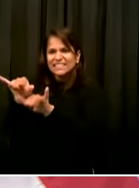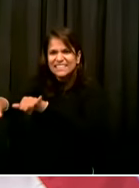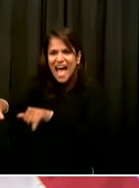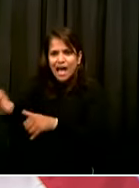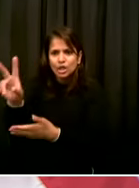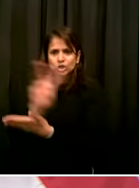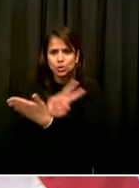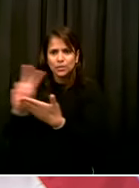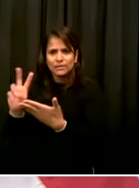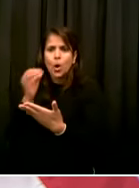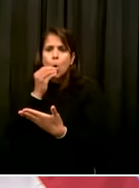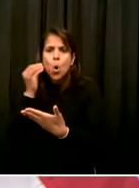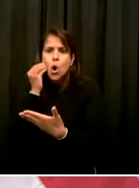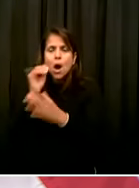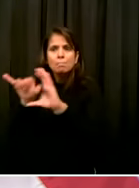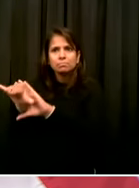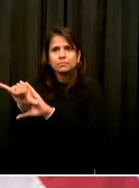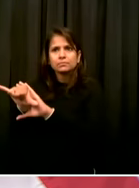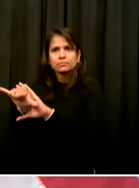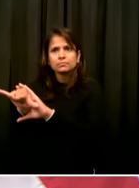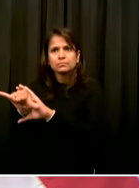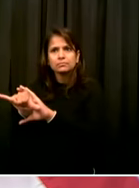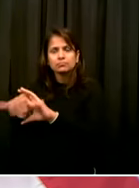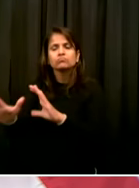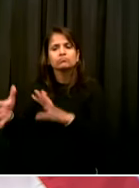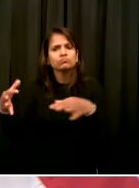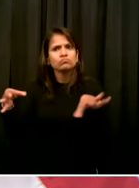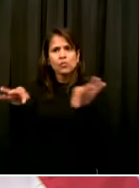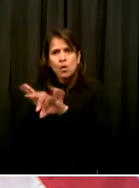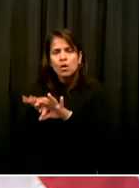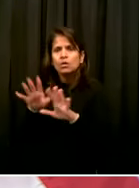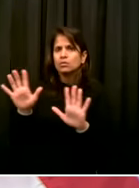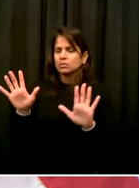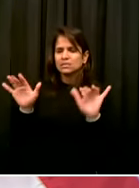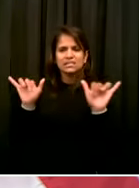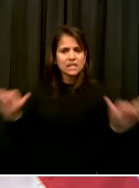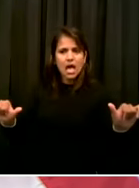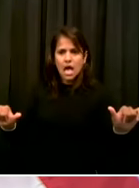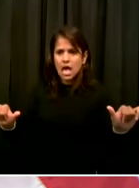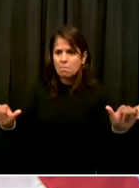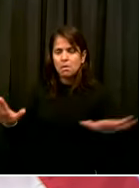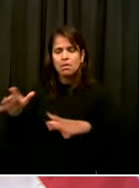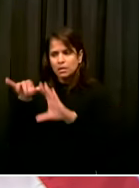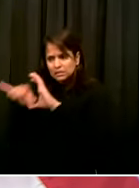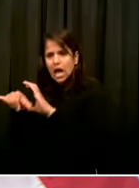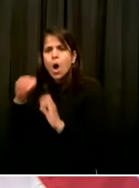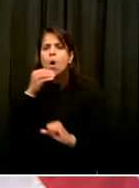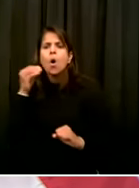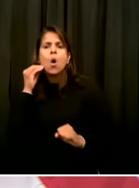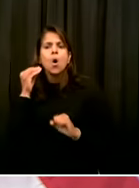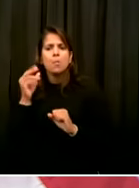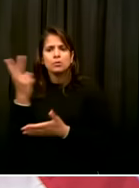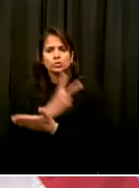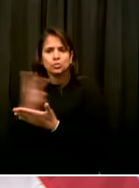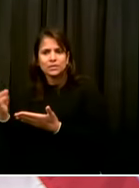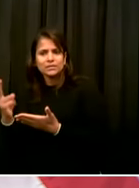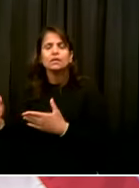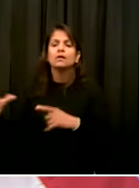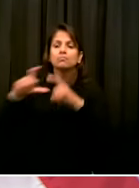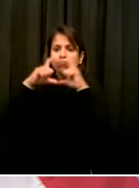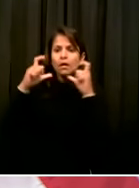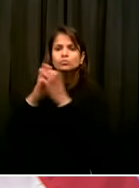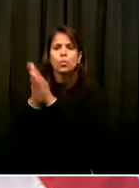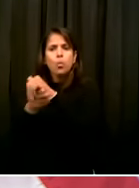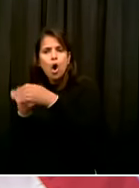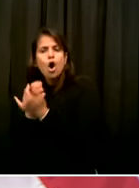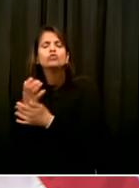in flexibility to the school reopening plan as well, to allow for people